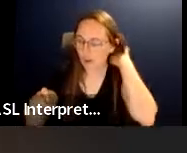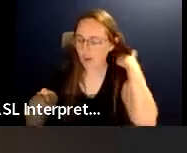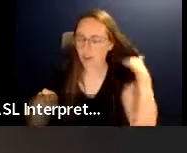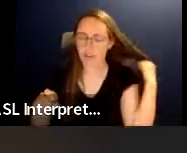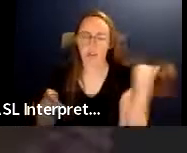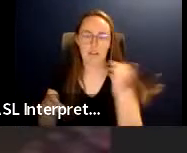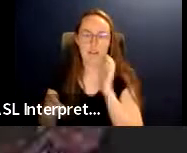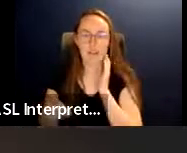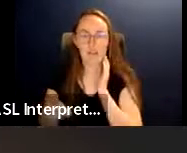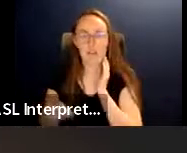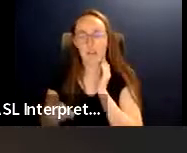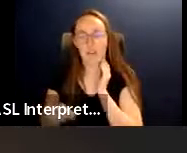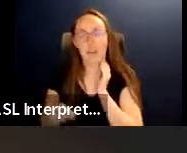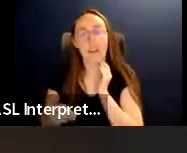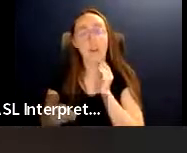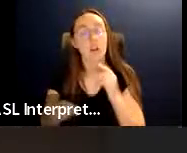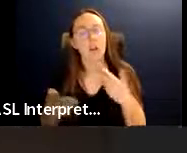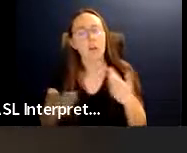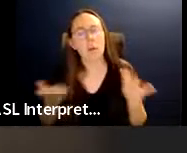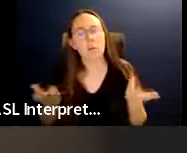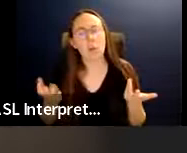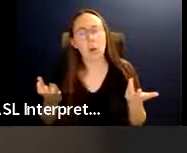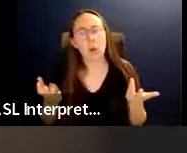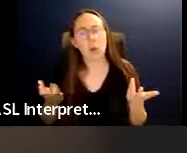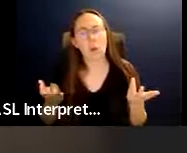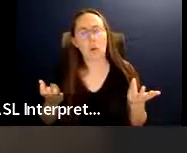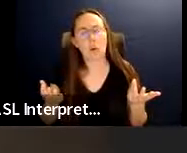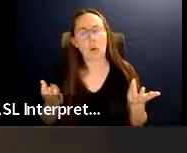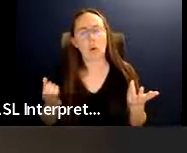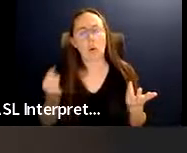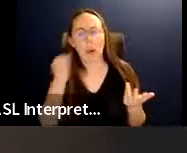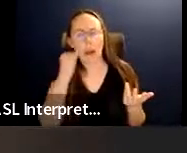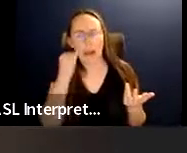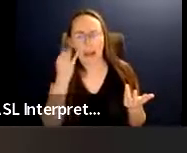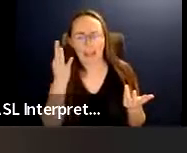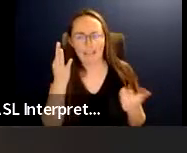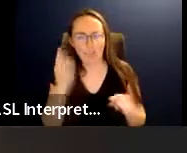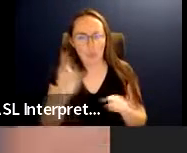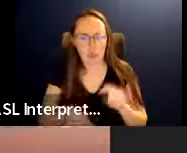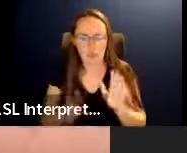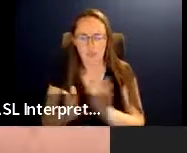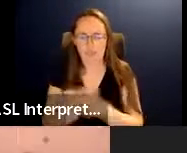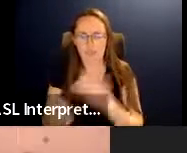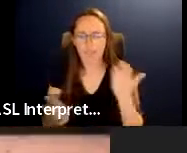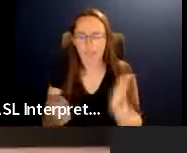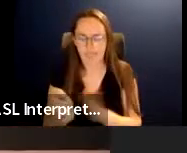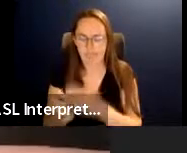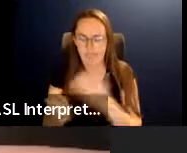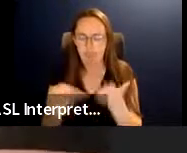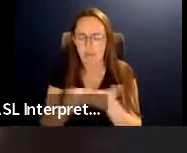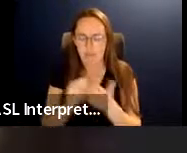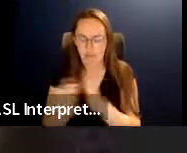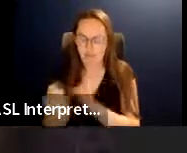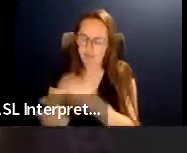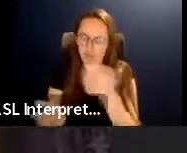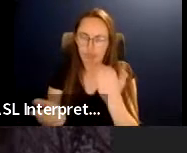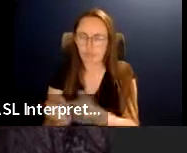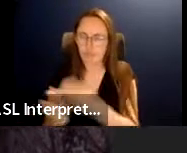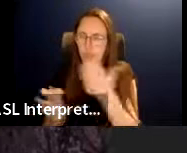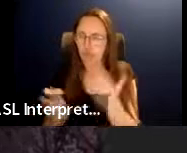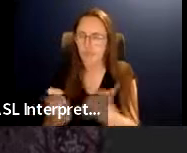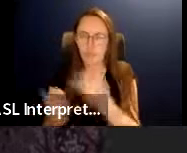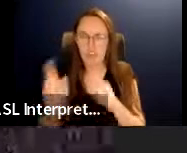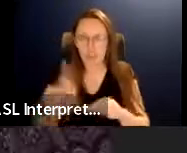But what if you had a very difficult time turning pages? So in this bag, you have